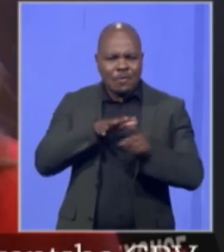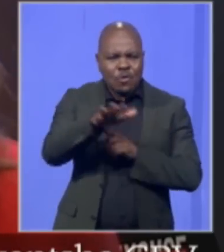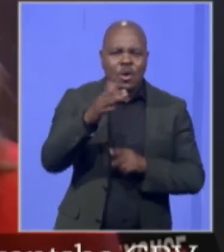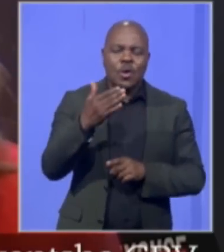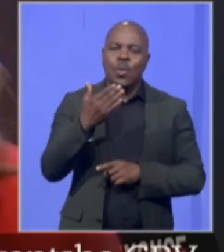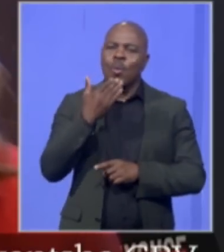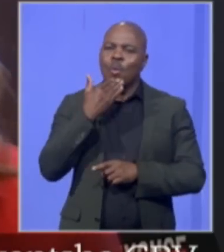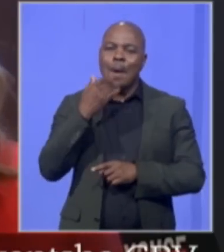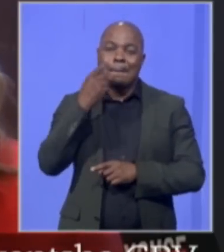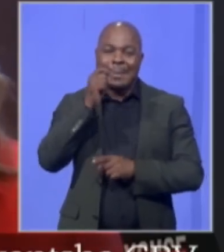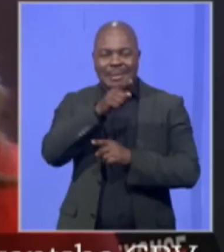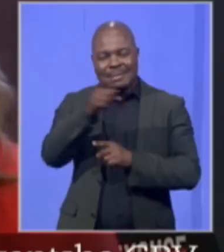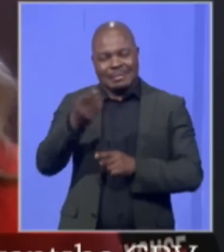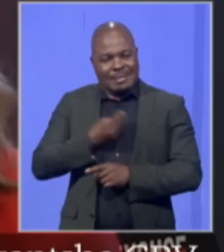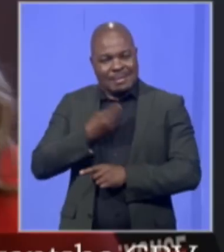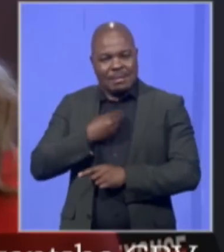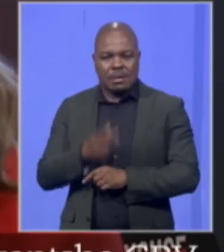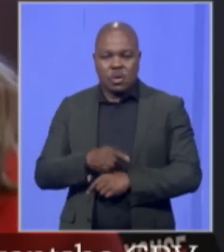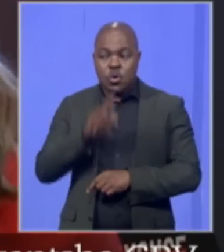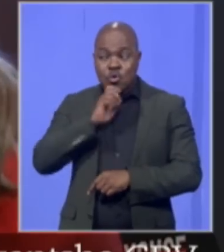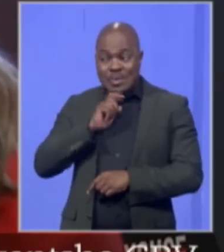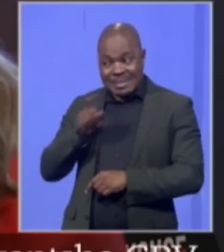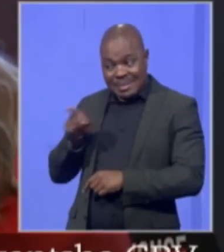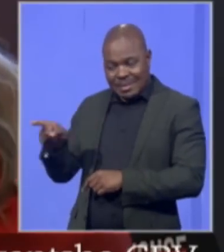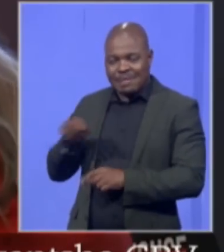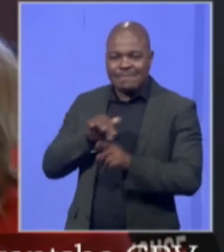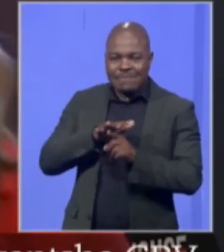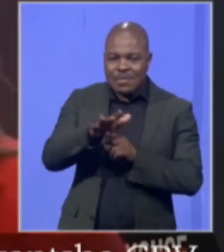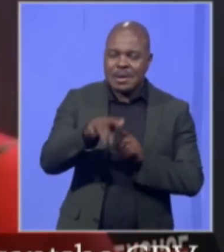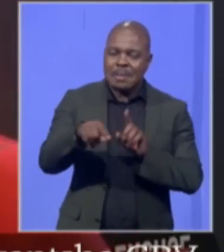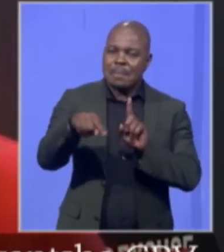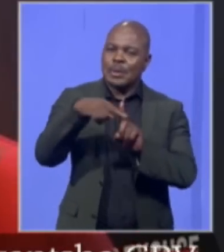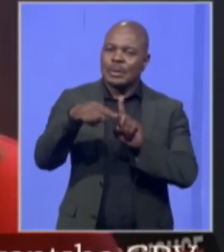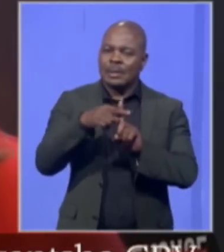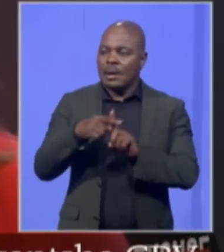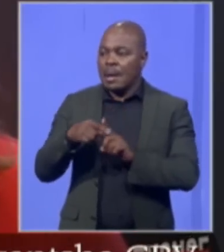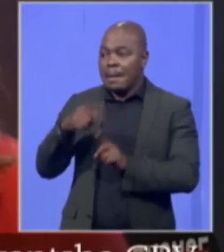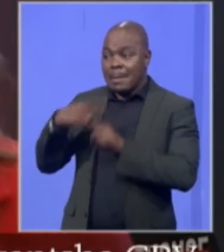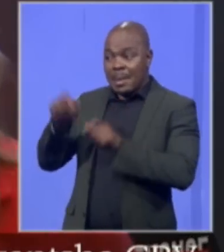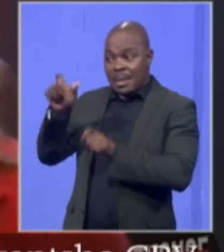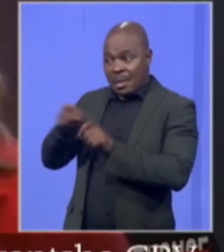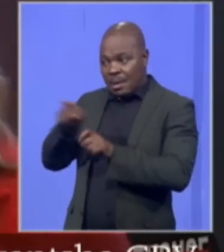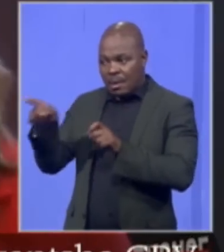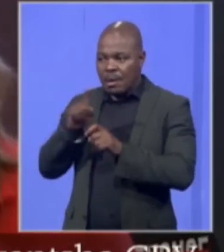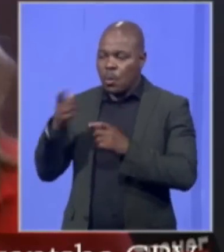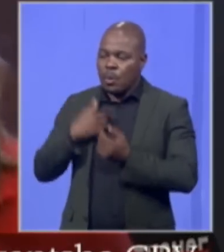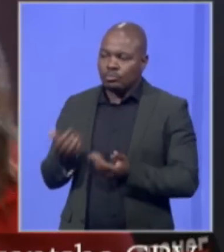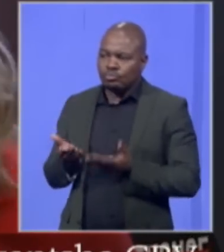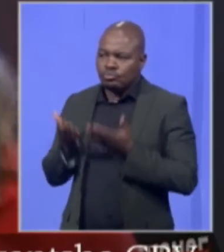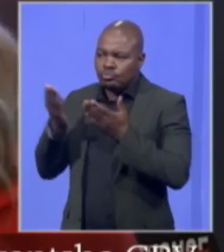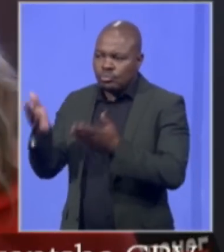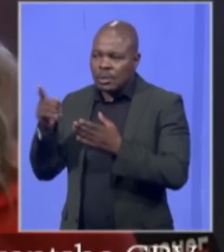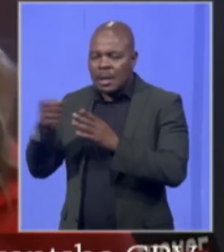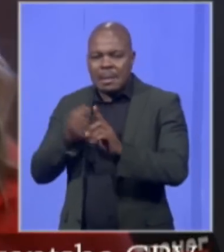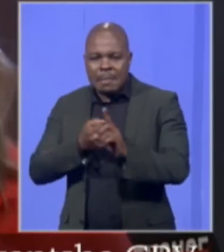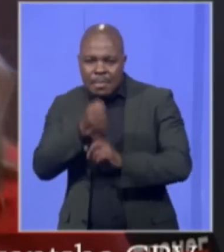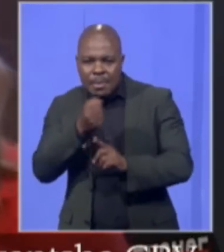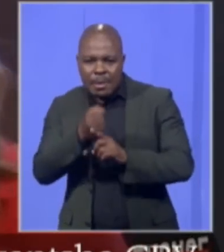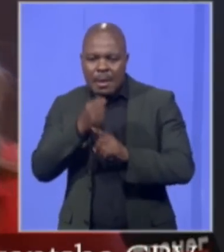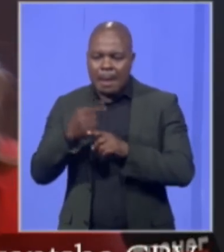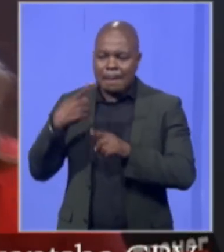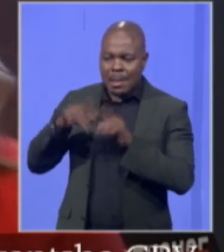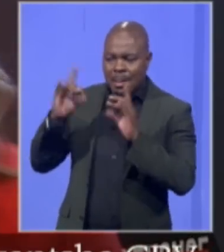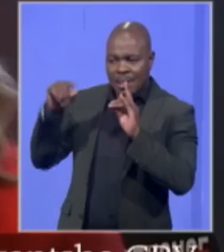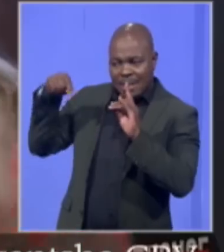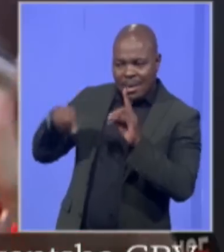men, and so we need to use that as an influence for good, both equipping the players with the tools to be champions on and off the